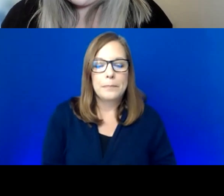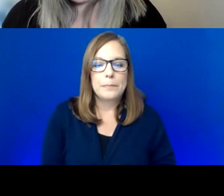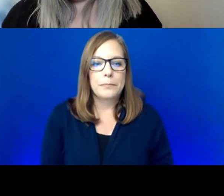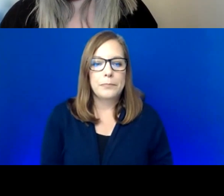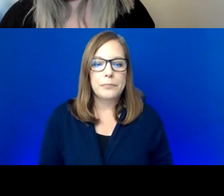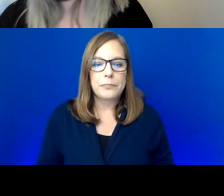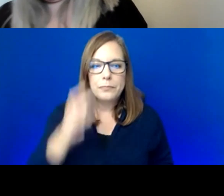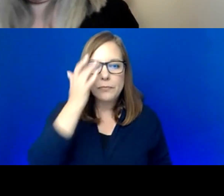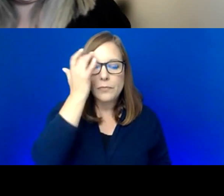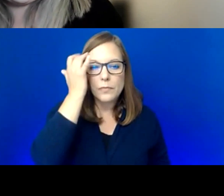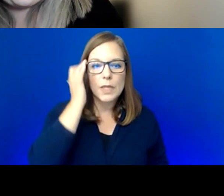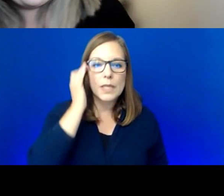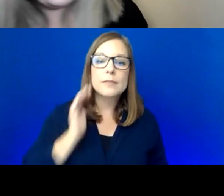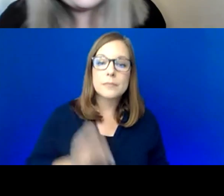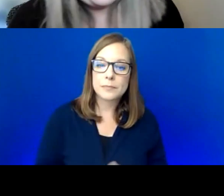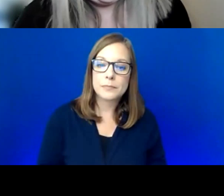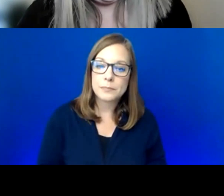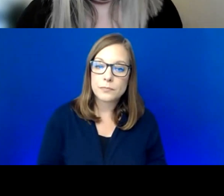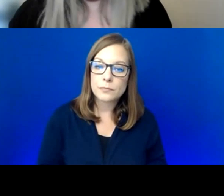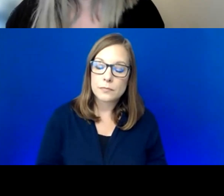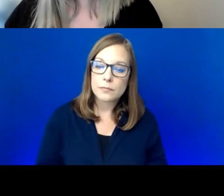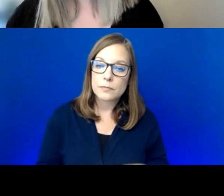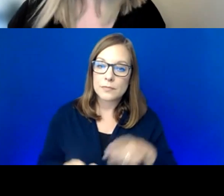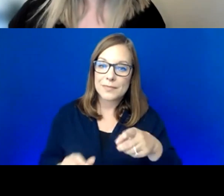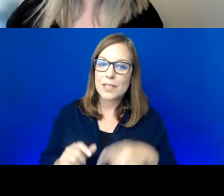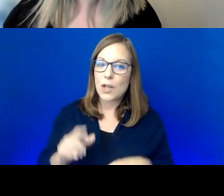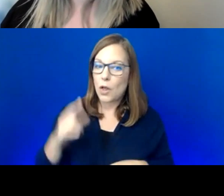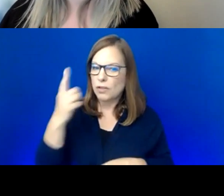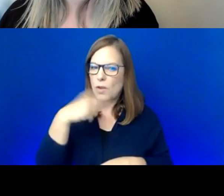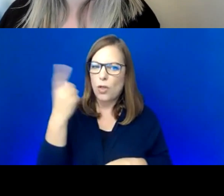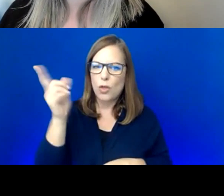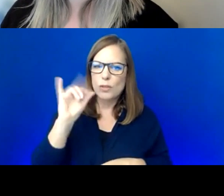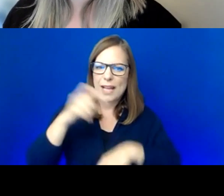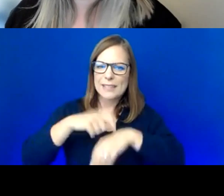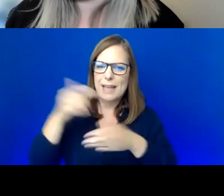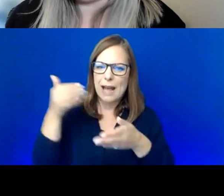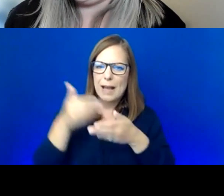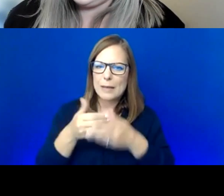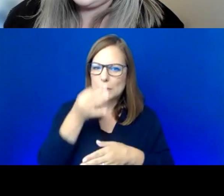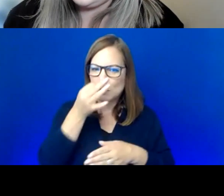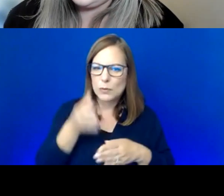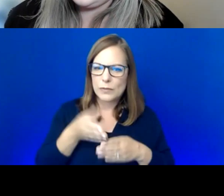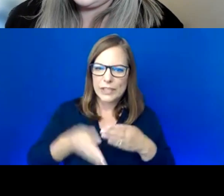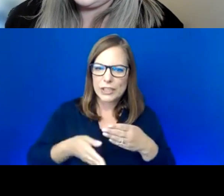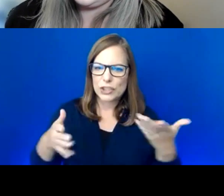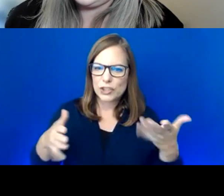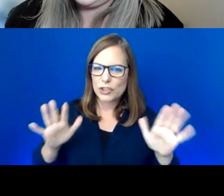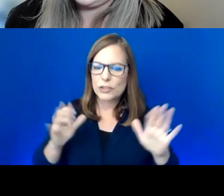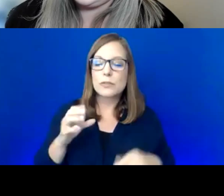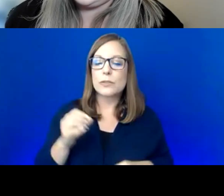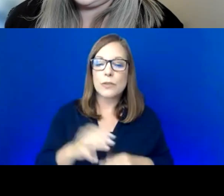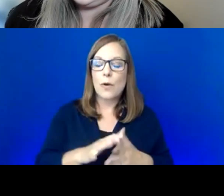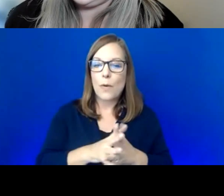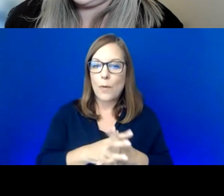It looks like we're coming. Yeah, looks like we're coming close to time. So before I toss it over to